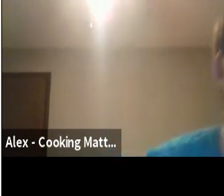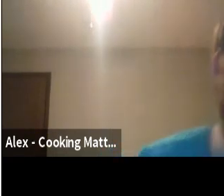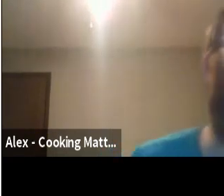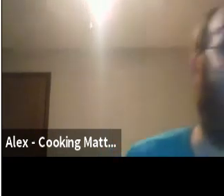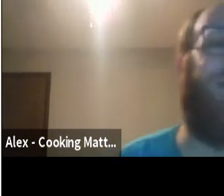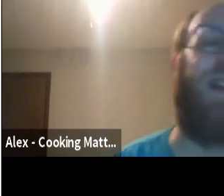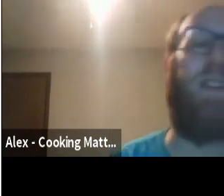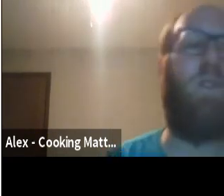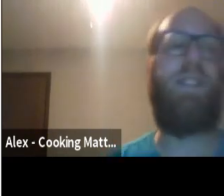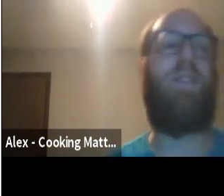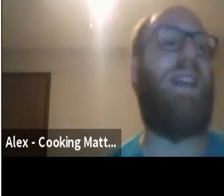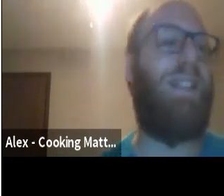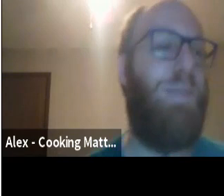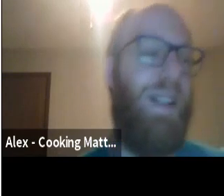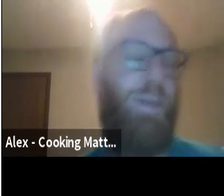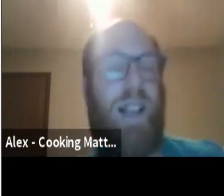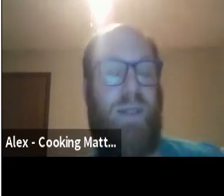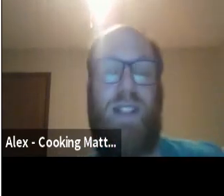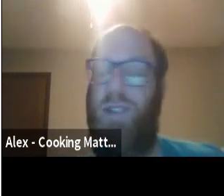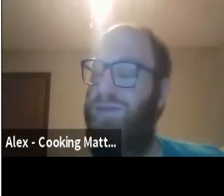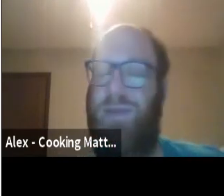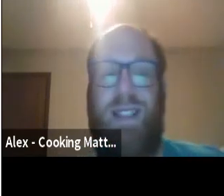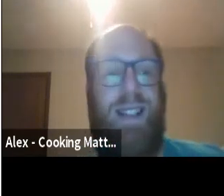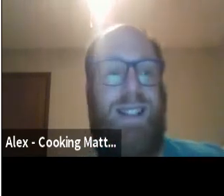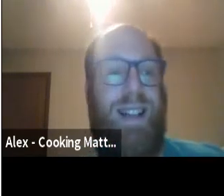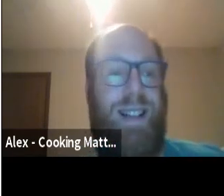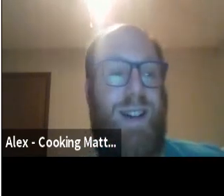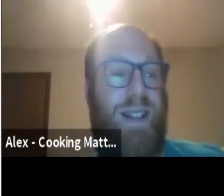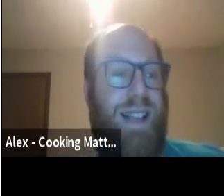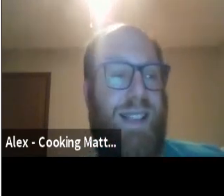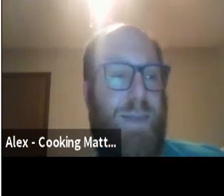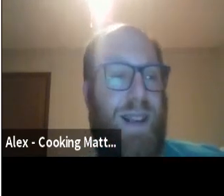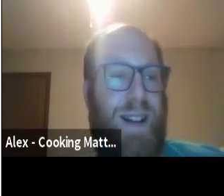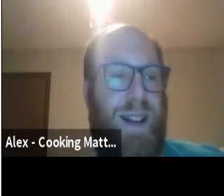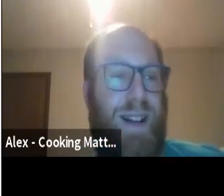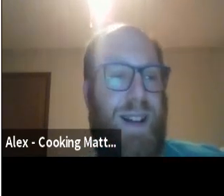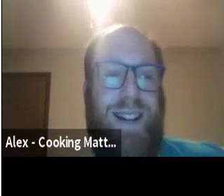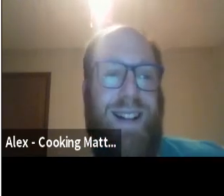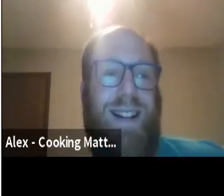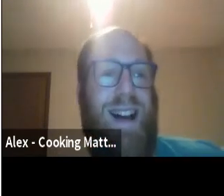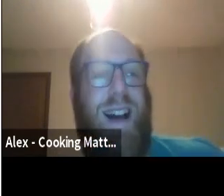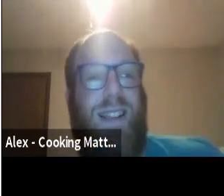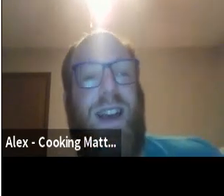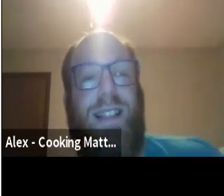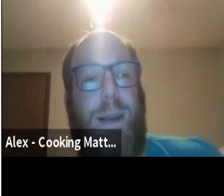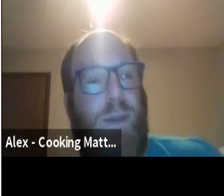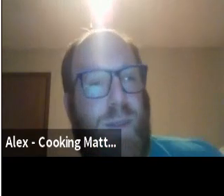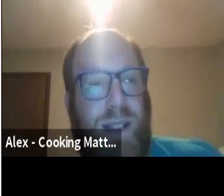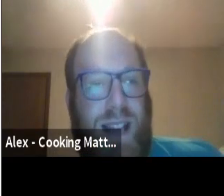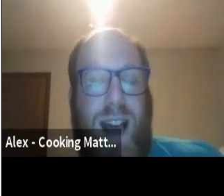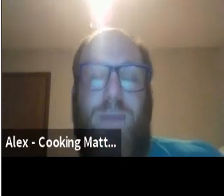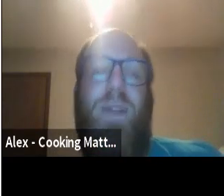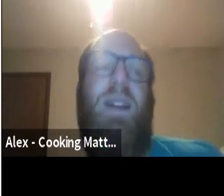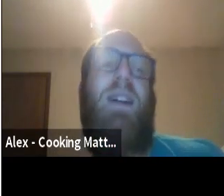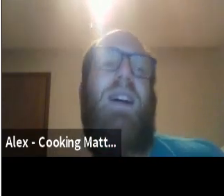are more ready to try new foods if they get to make it themselves. So there you go. It's not just me, y'all. So yeah, tips